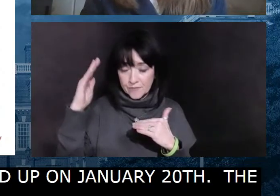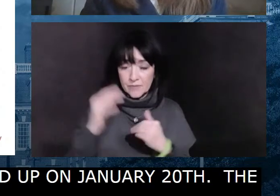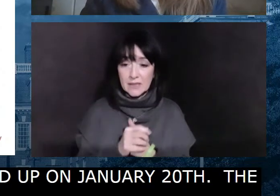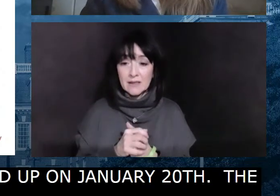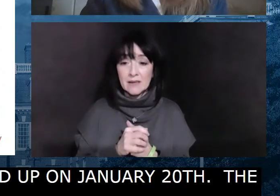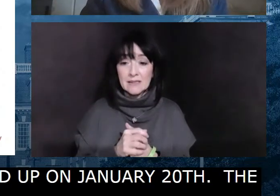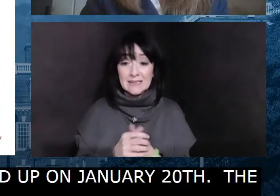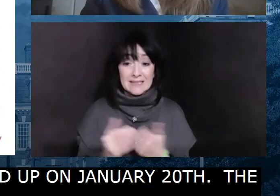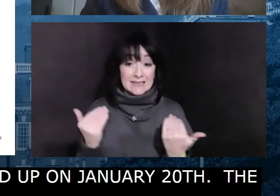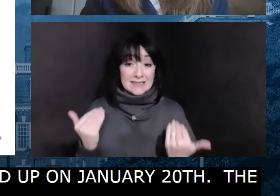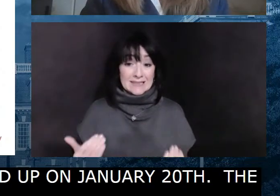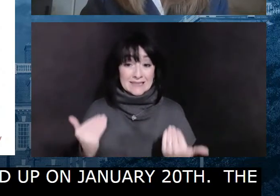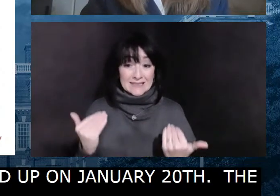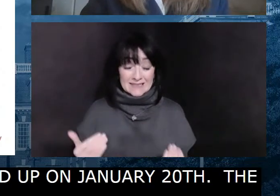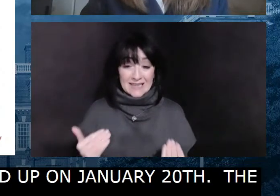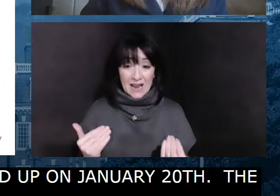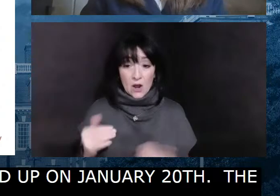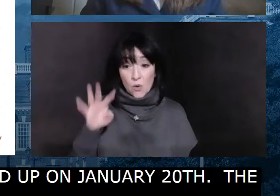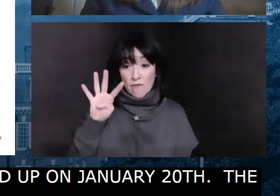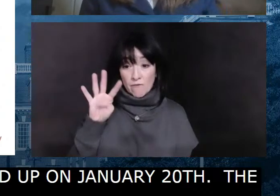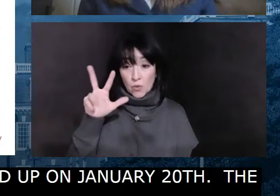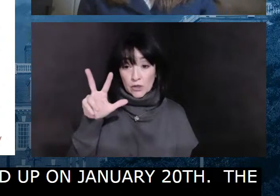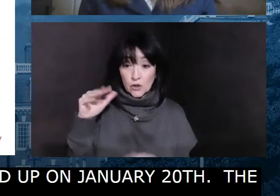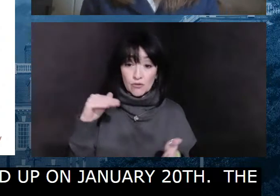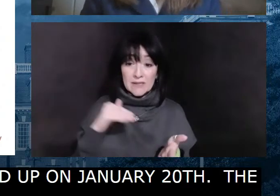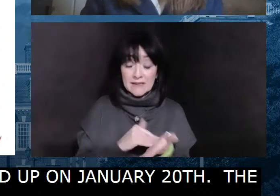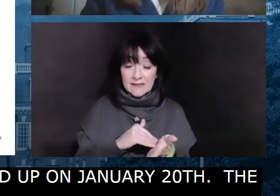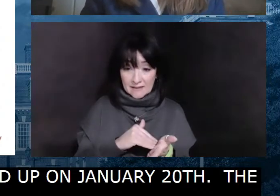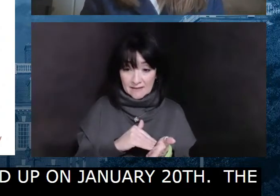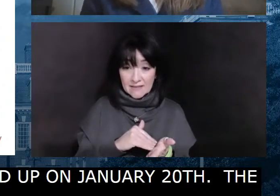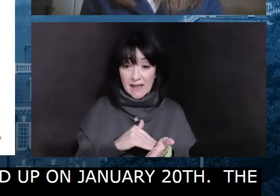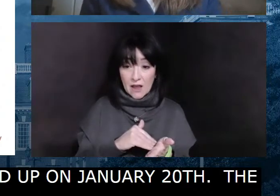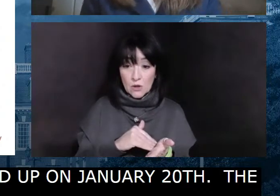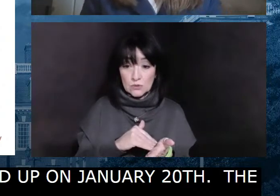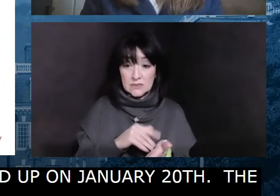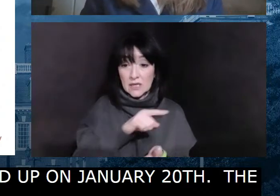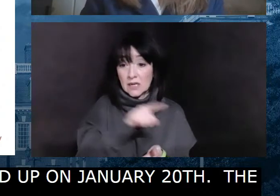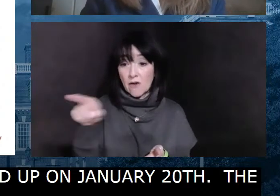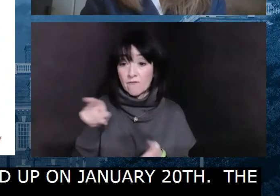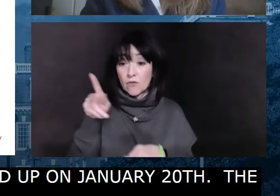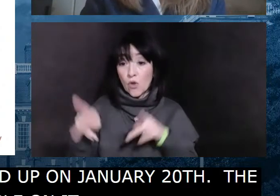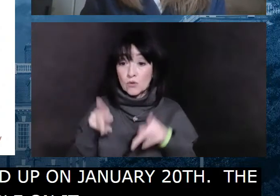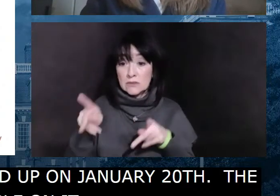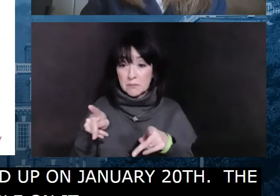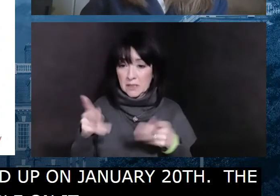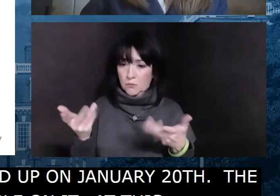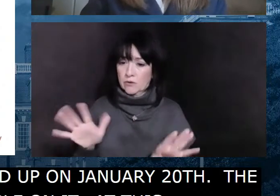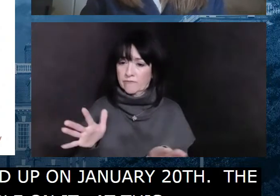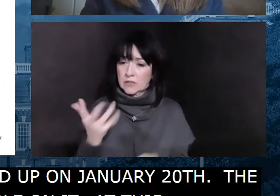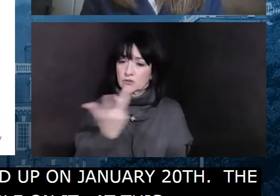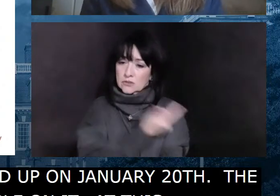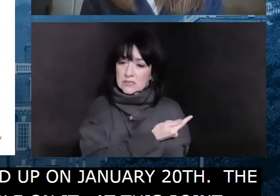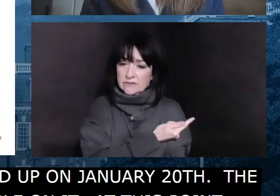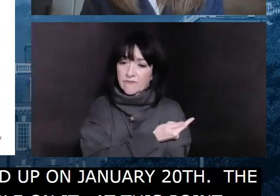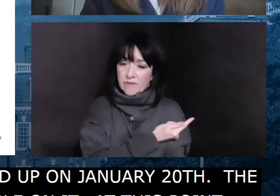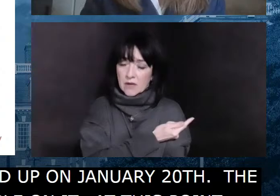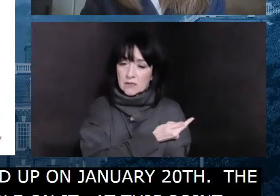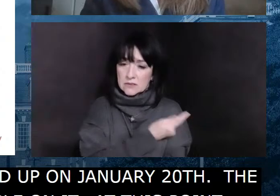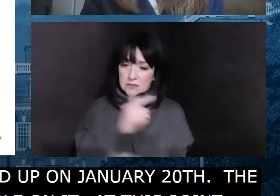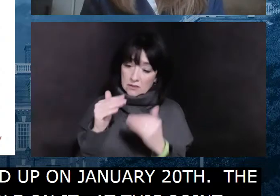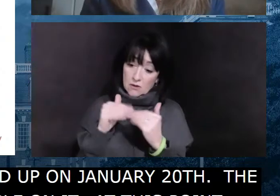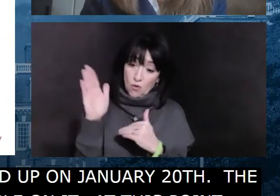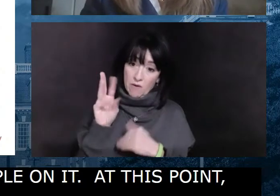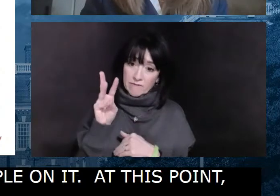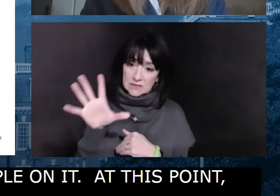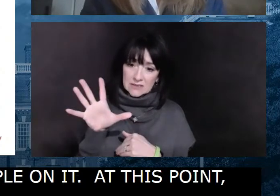about 43,000 of those individuals have been vaccinated. So of course, it's not fast enough